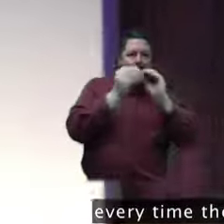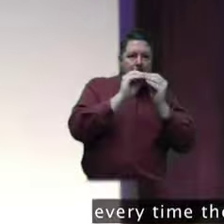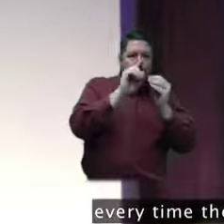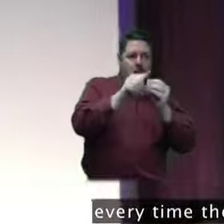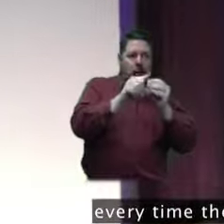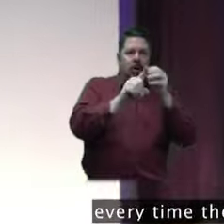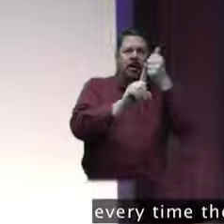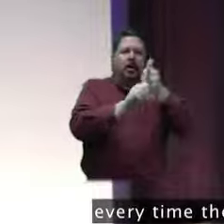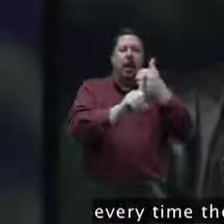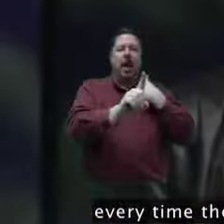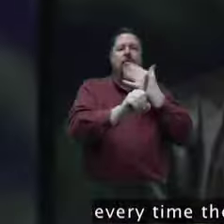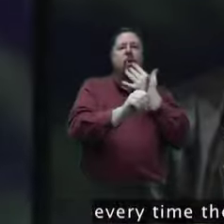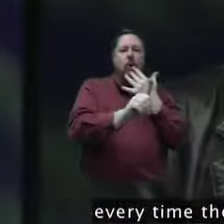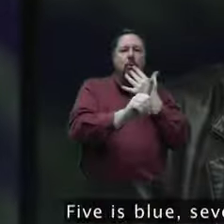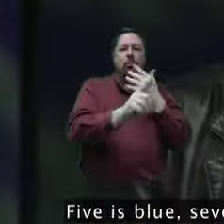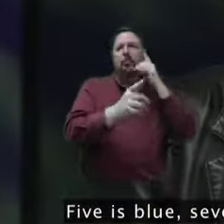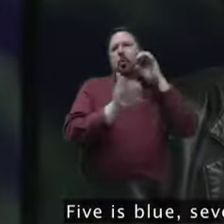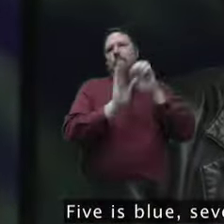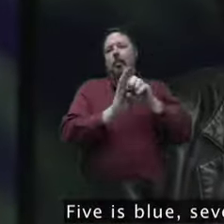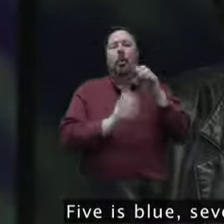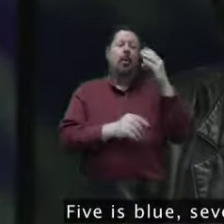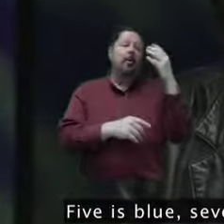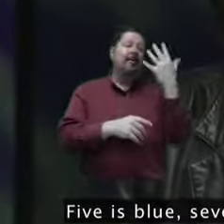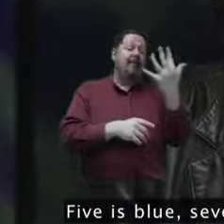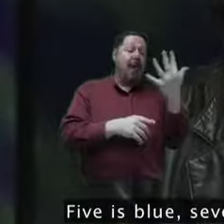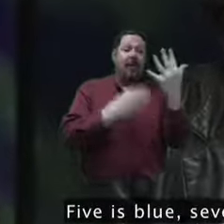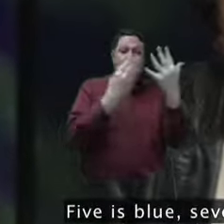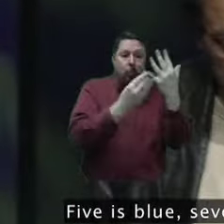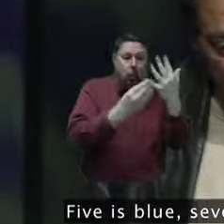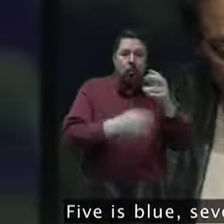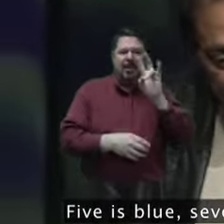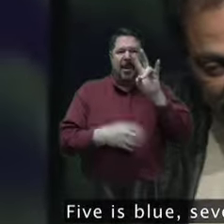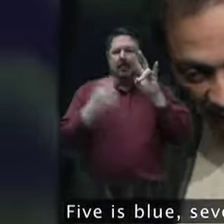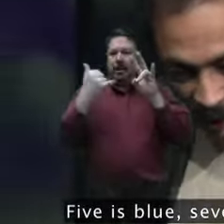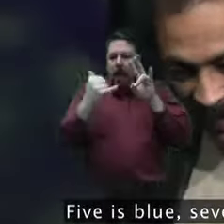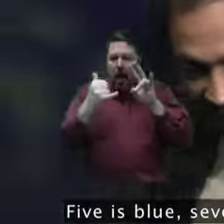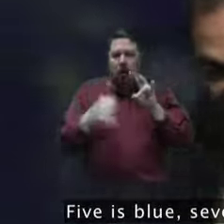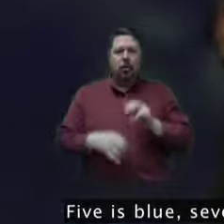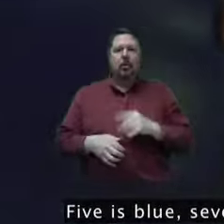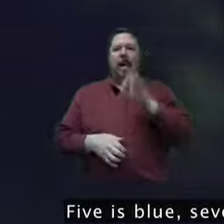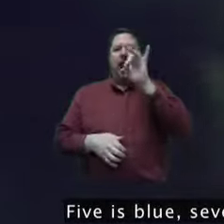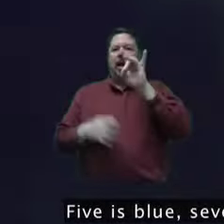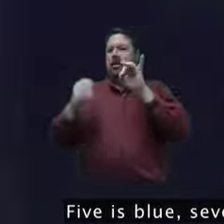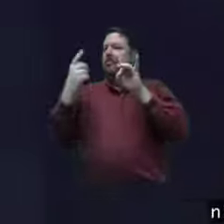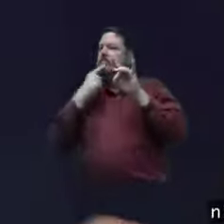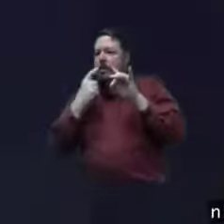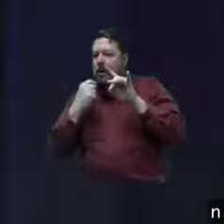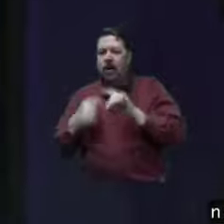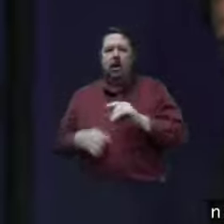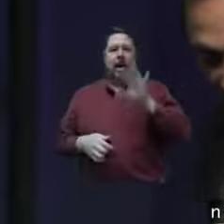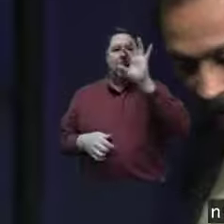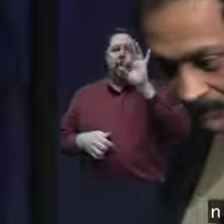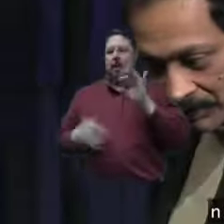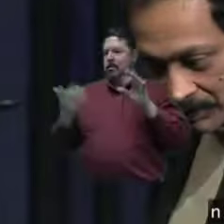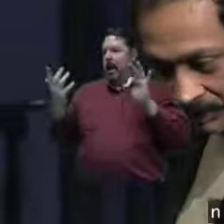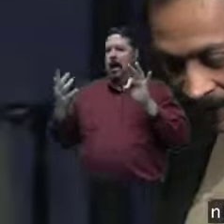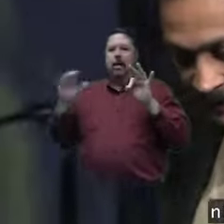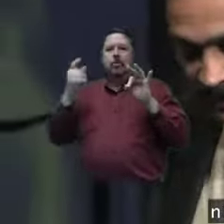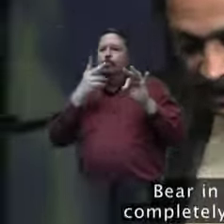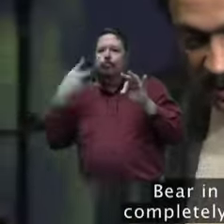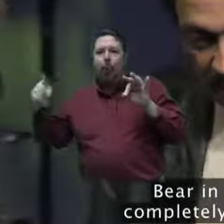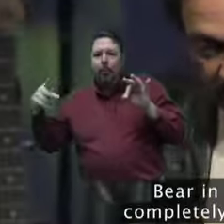they see a number, it's colored. Five is blue. Seven is yellow. Eight is chartuse. Nine is indigo.